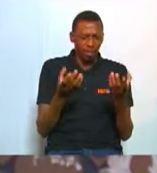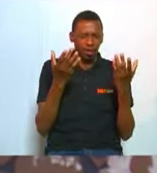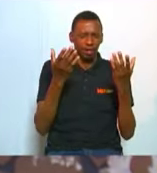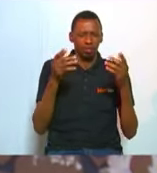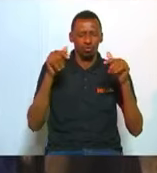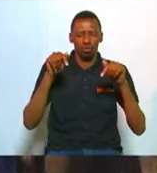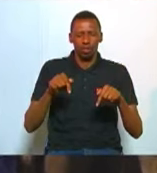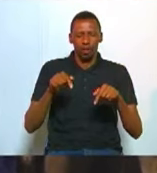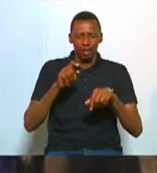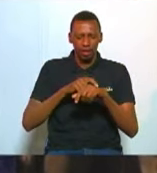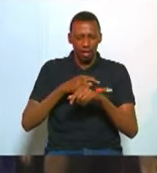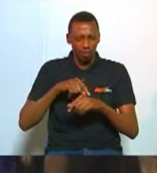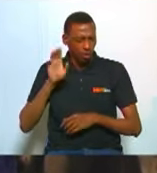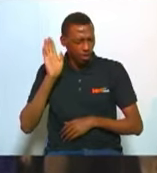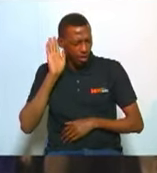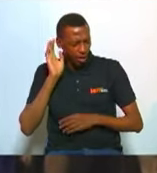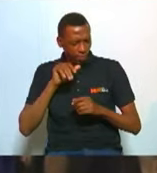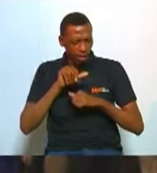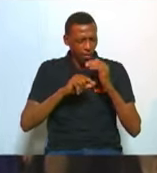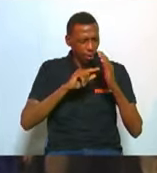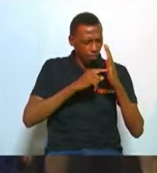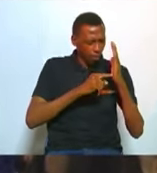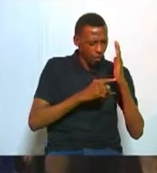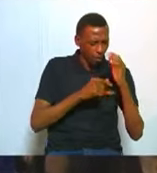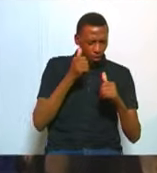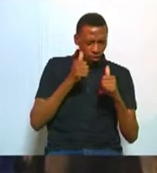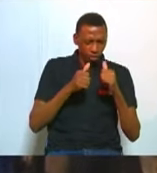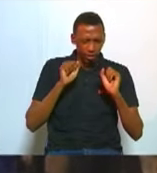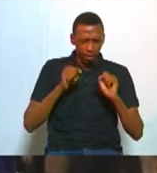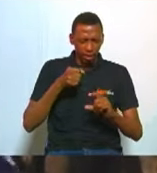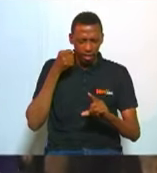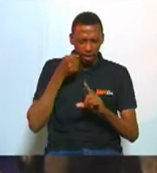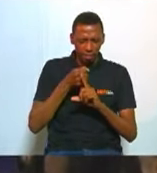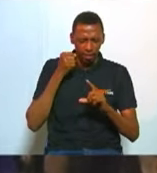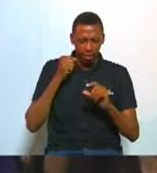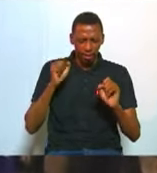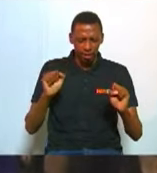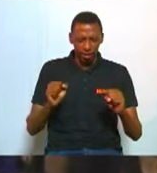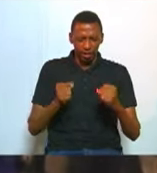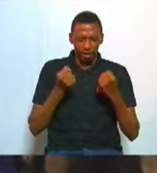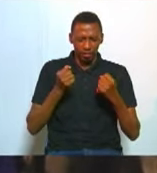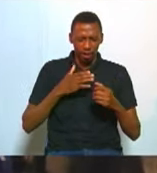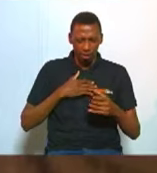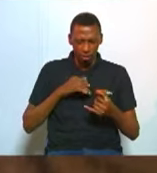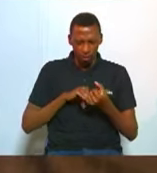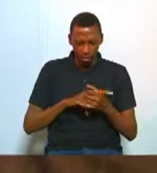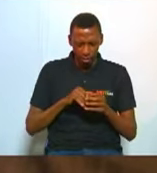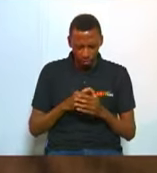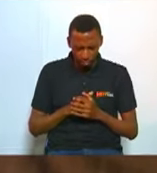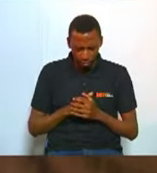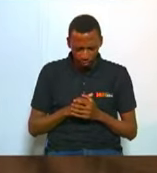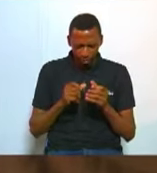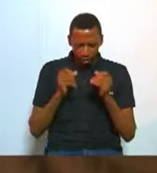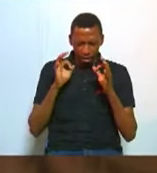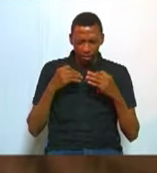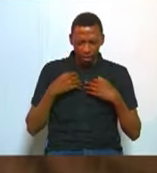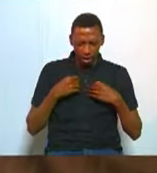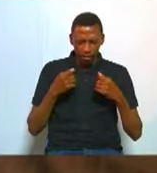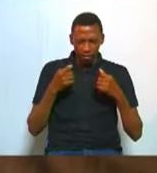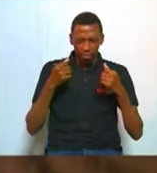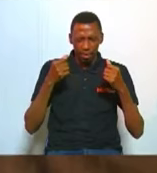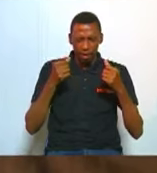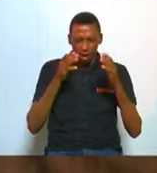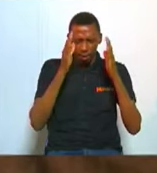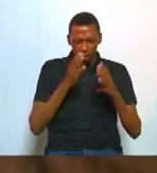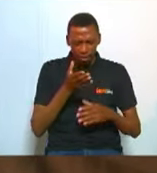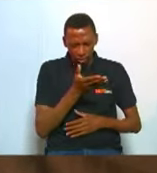hear about ingredients that could impact and save our marriage. If there's someone here today, Lord, that's on the verge